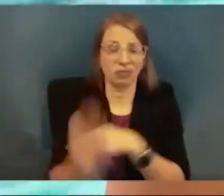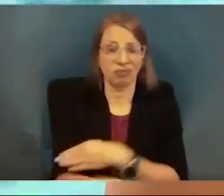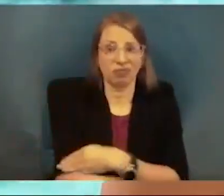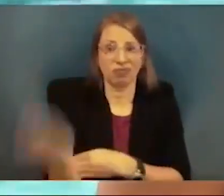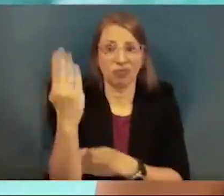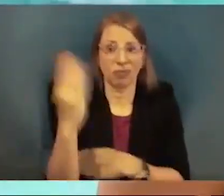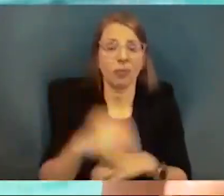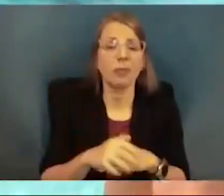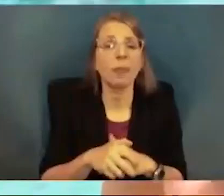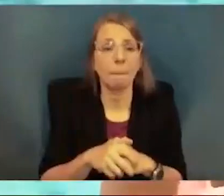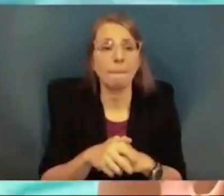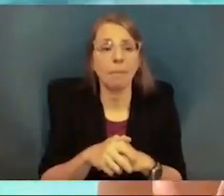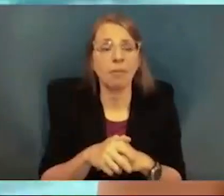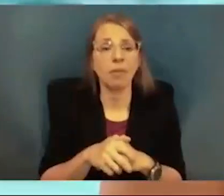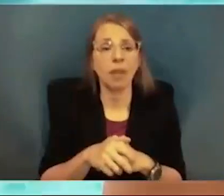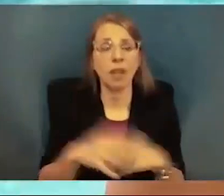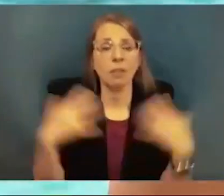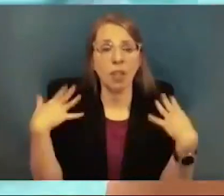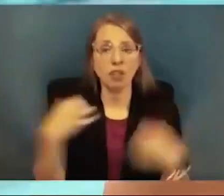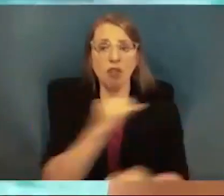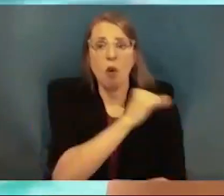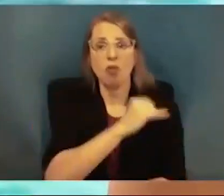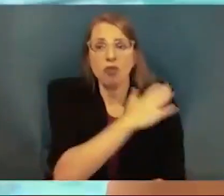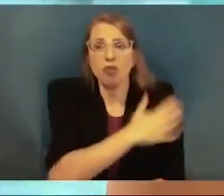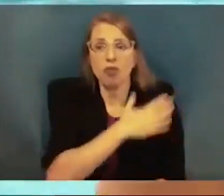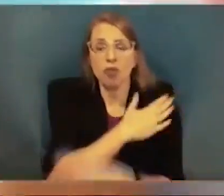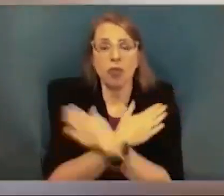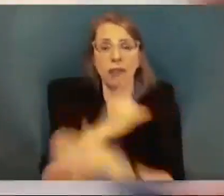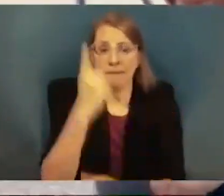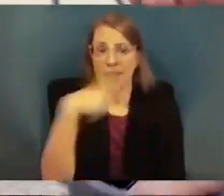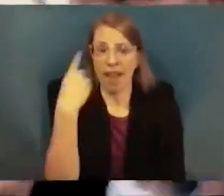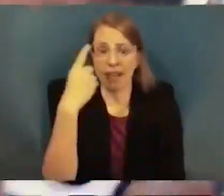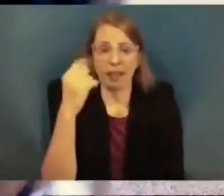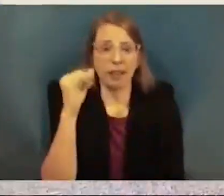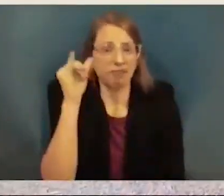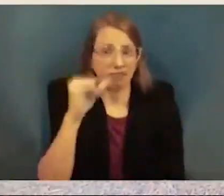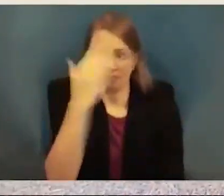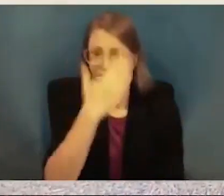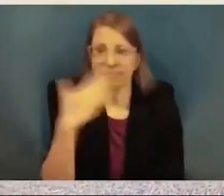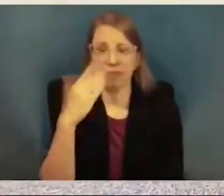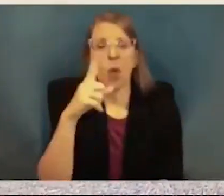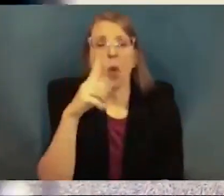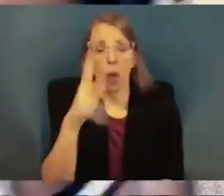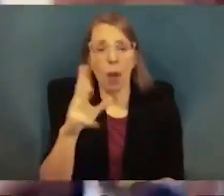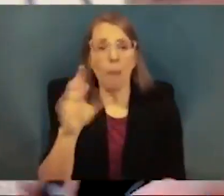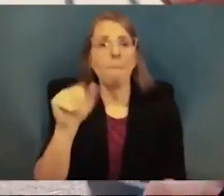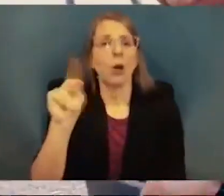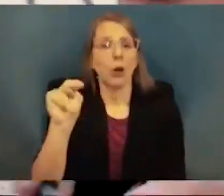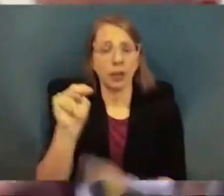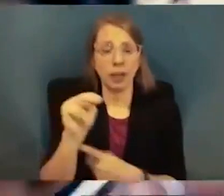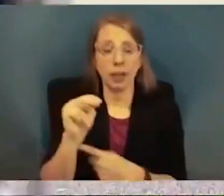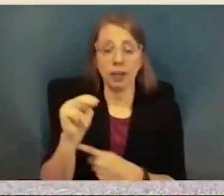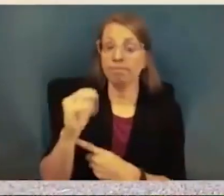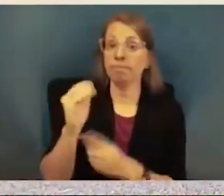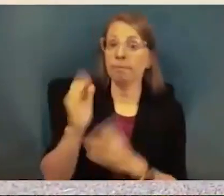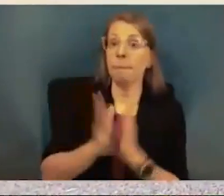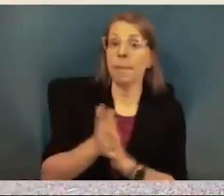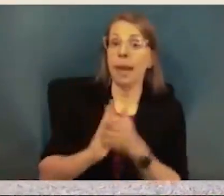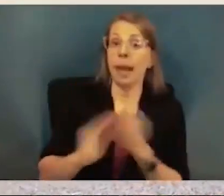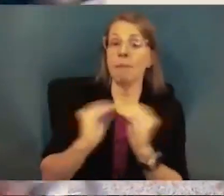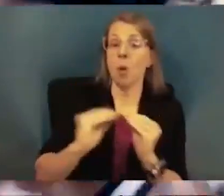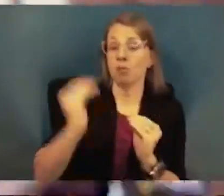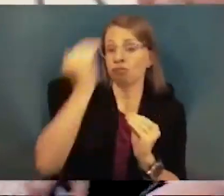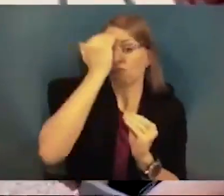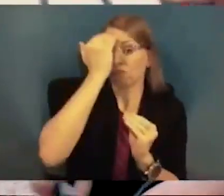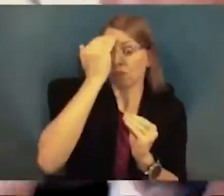least, get my shoulders and my face because I will get burnt. I became more knowledgeable about the importance of wearing sunscreen and how